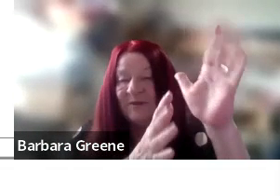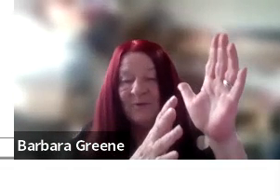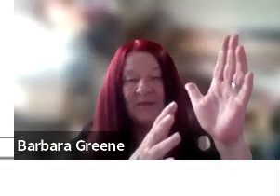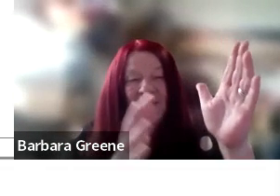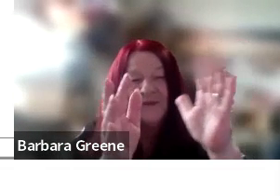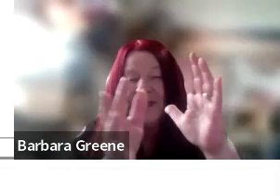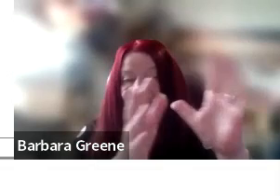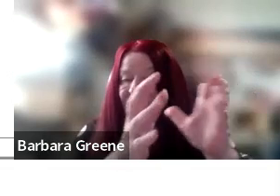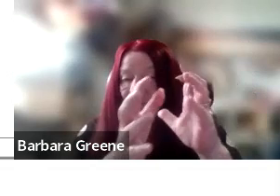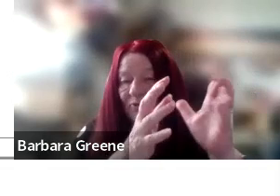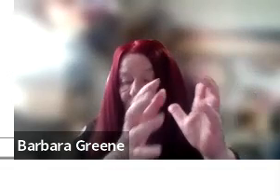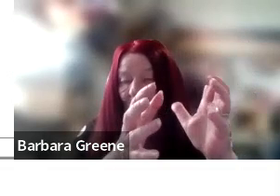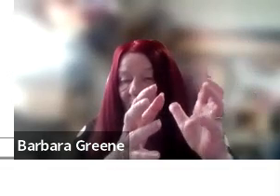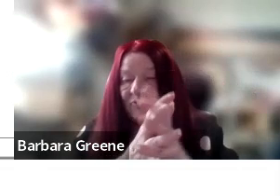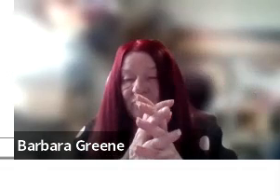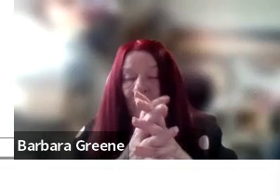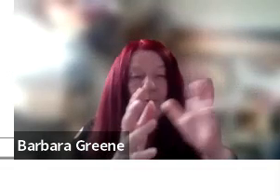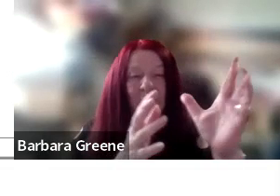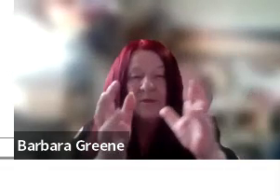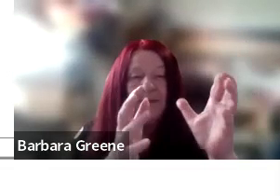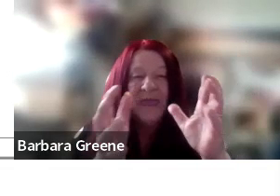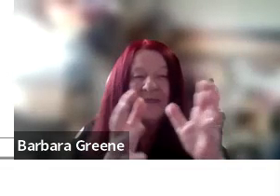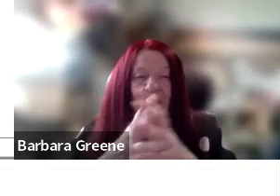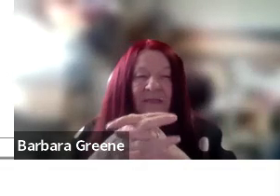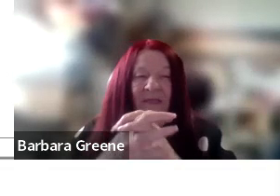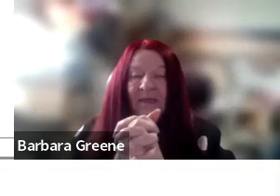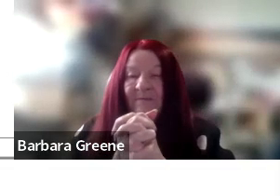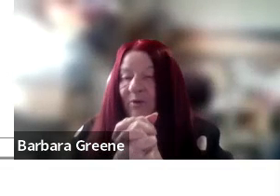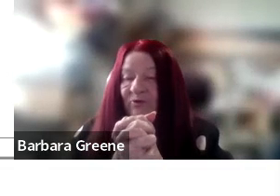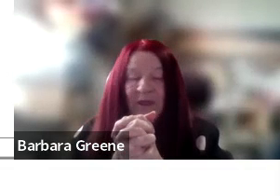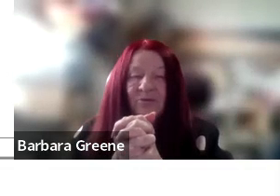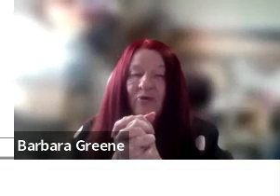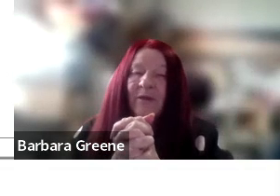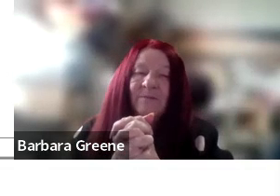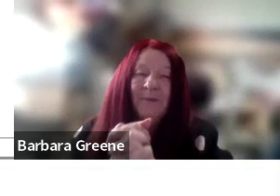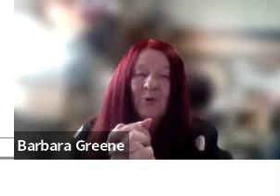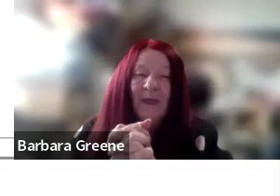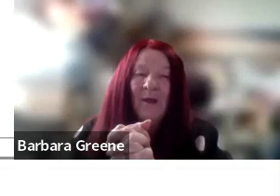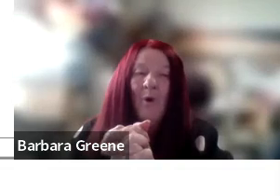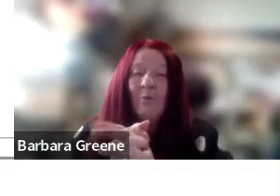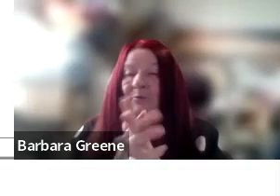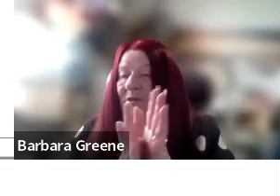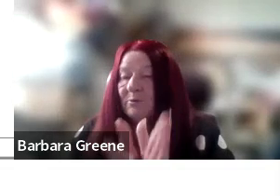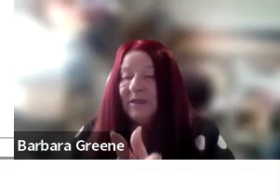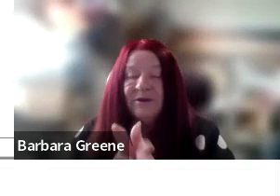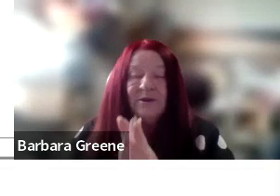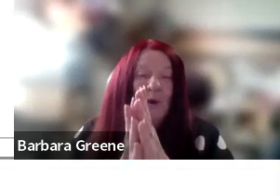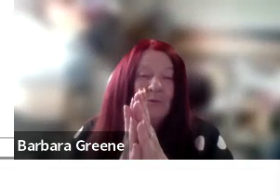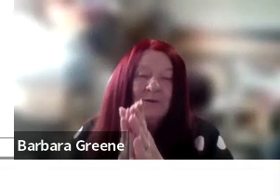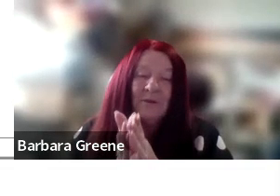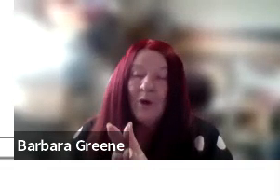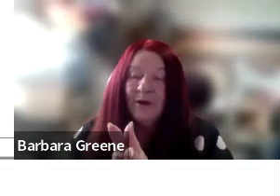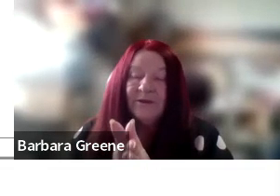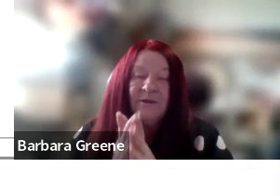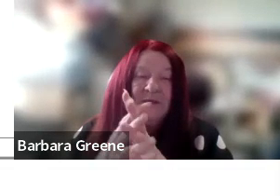see that definitely has a small start, which is where we really began that visioning and trying to figure out what we really needed, what